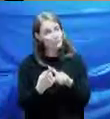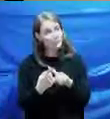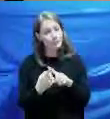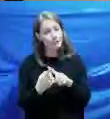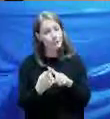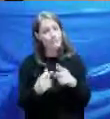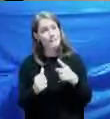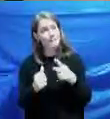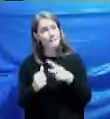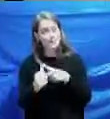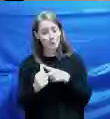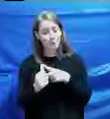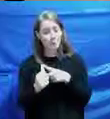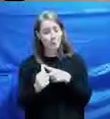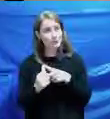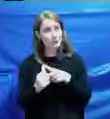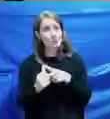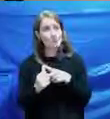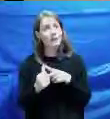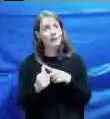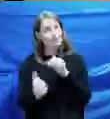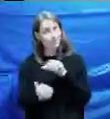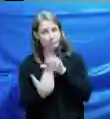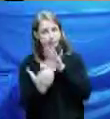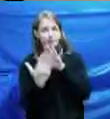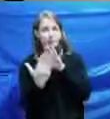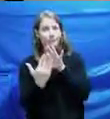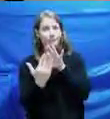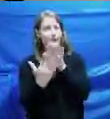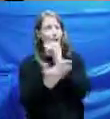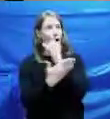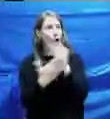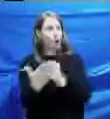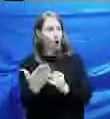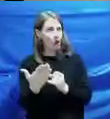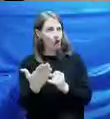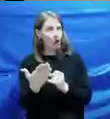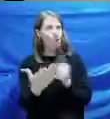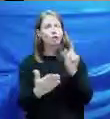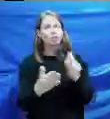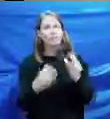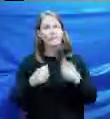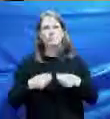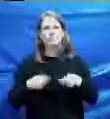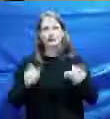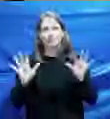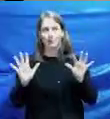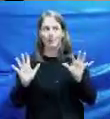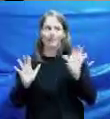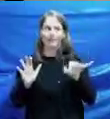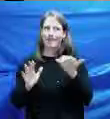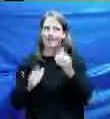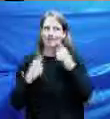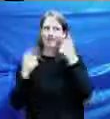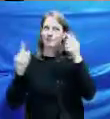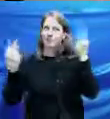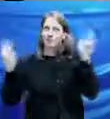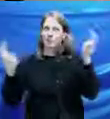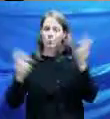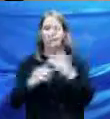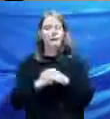He says, get yourself out of the way. And I think he doesn't mean we forget ourselves entirely, that we don't have a self, but I think he